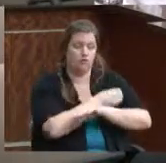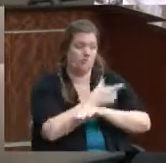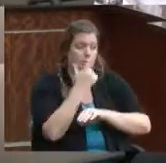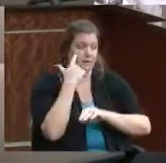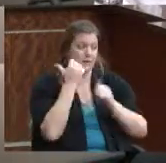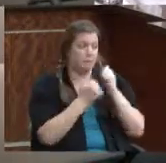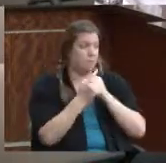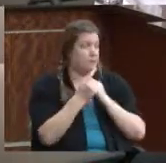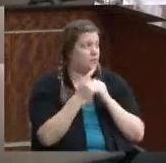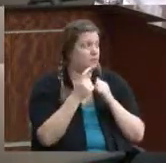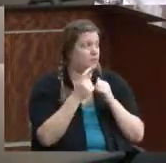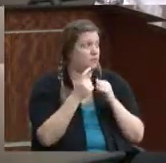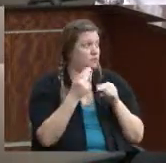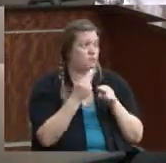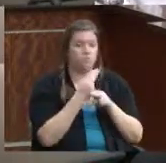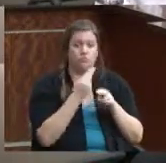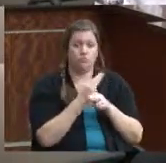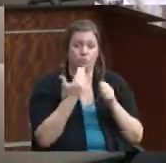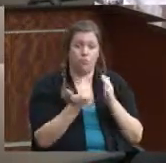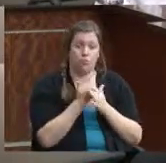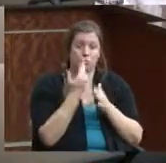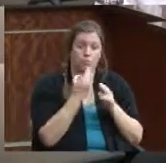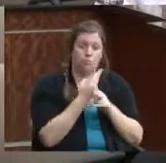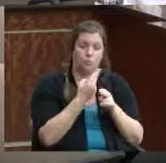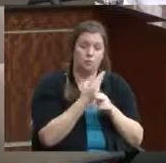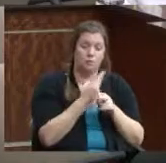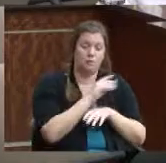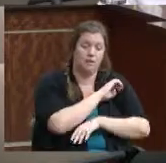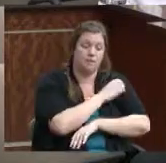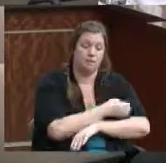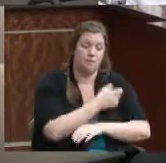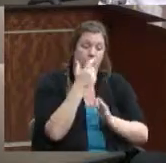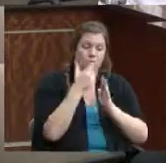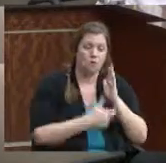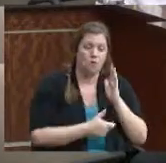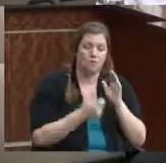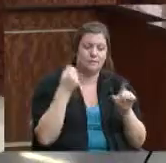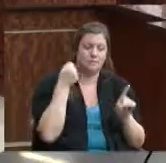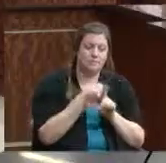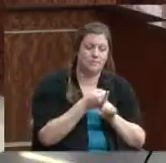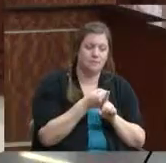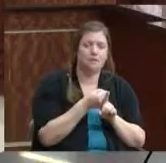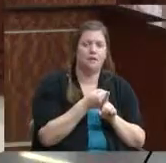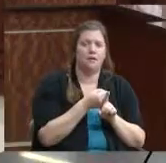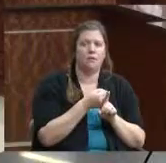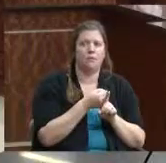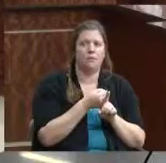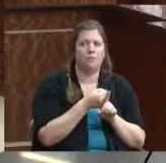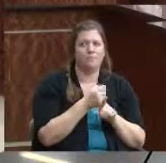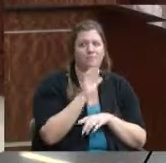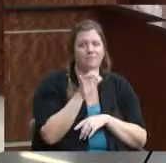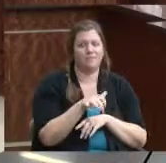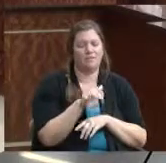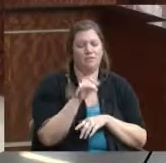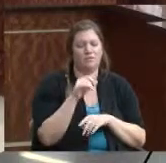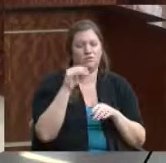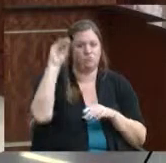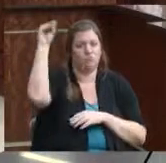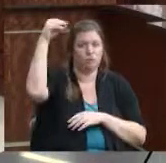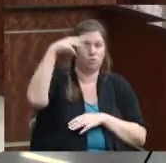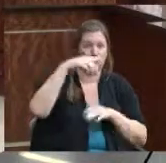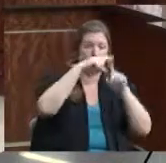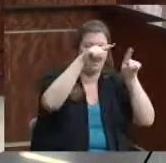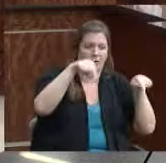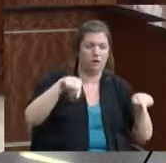here is in agreement that renewable energy is a good thing. Understanding the cost and the impacts of renewable energy, solar panels are